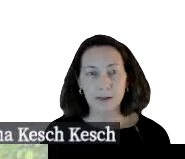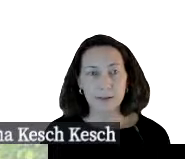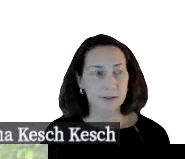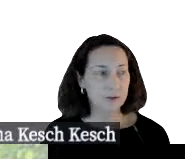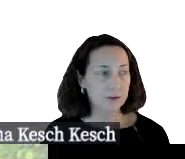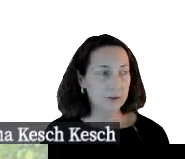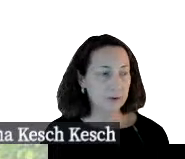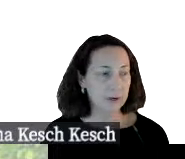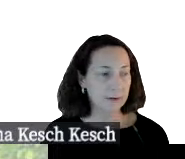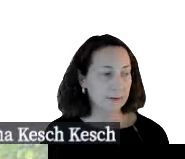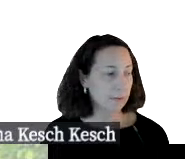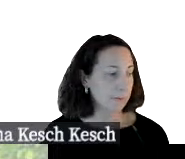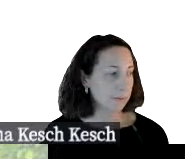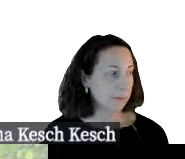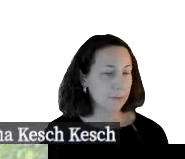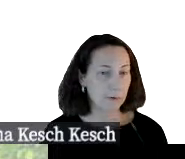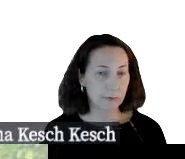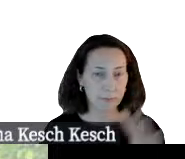your faces to the screen.